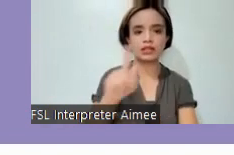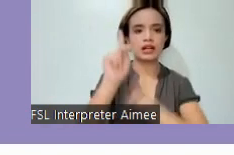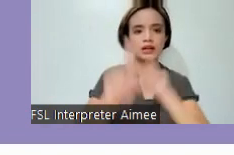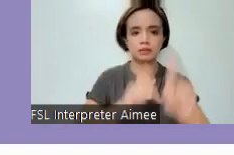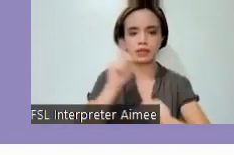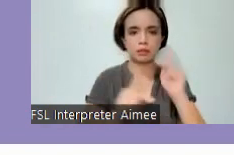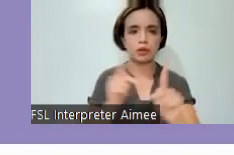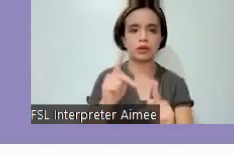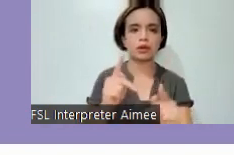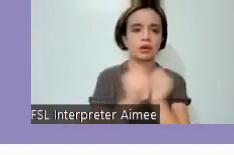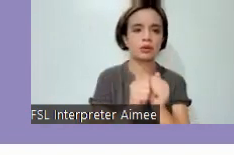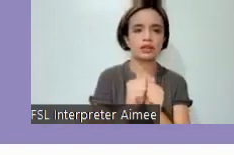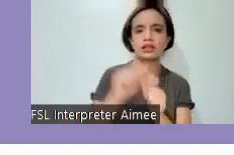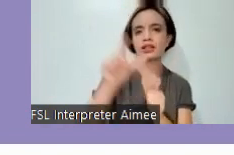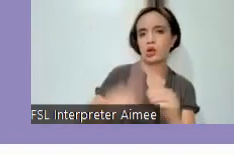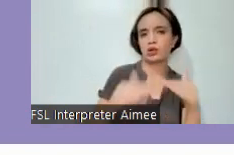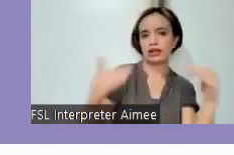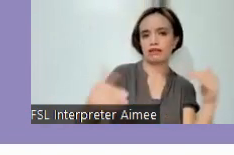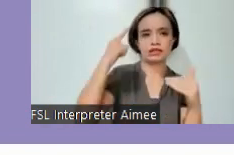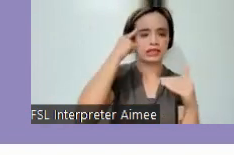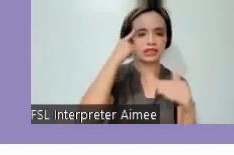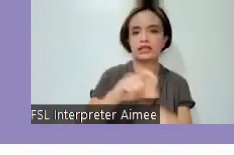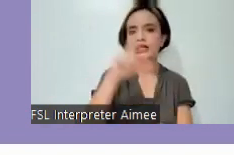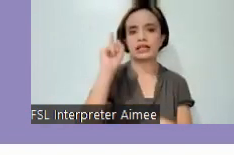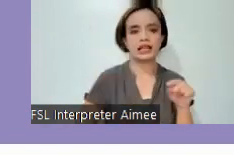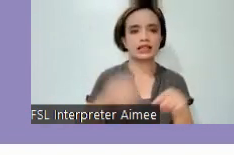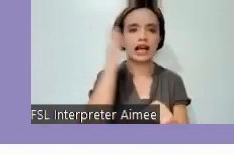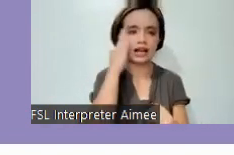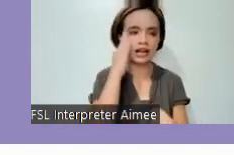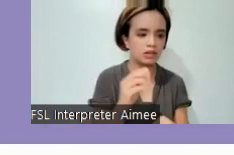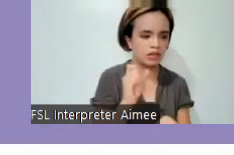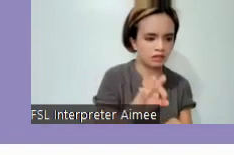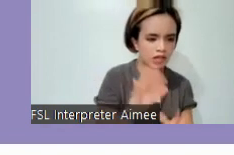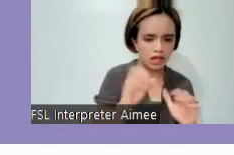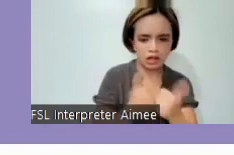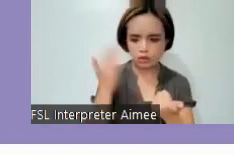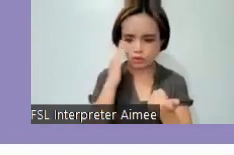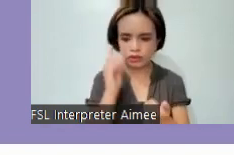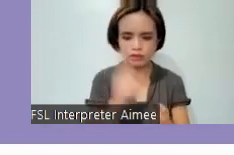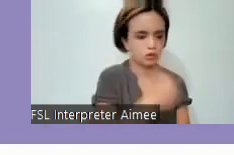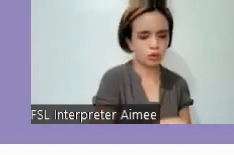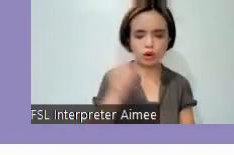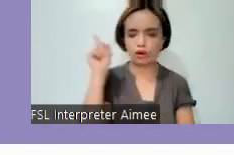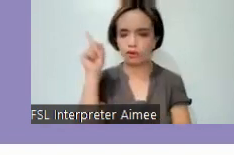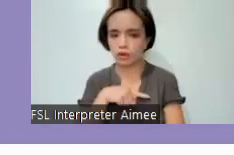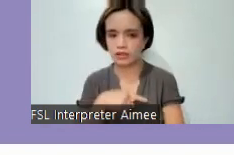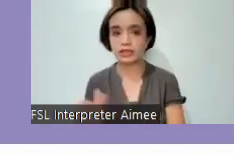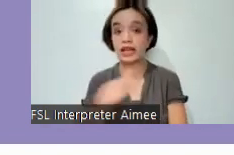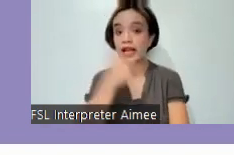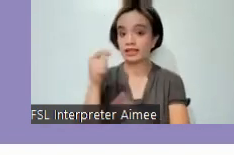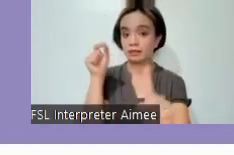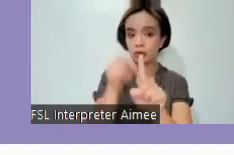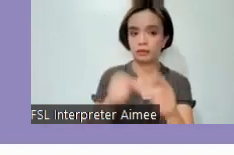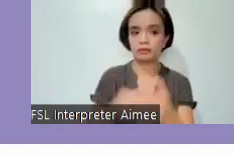with lower cognitive ability would not be able to discern true from false information. On another point, it